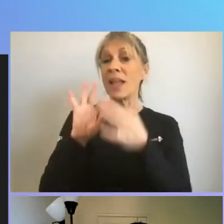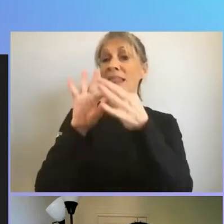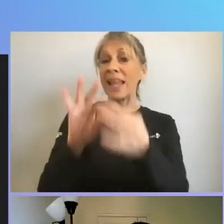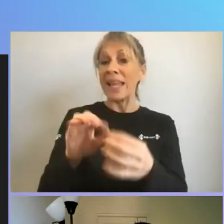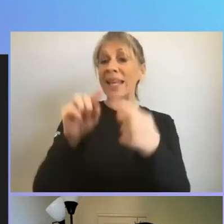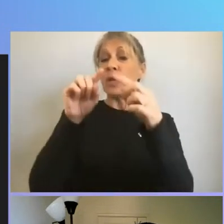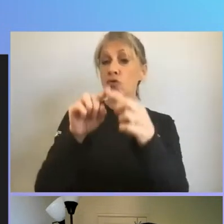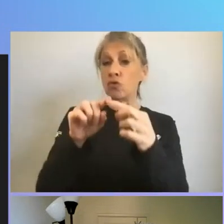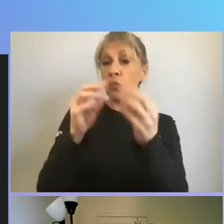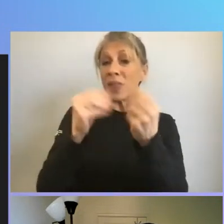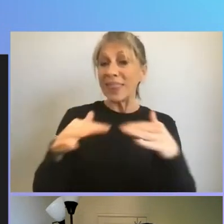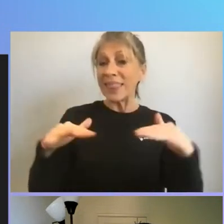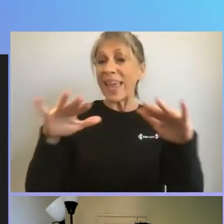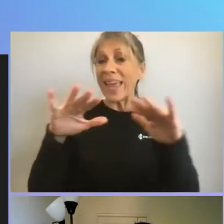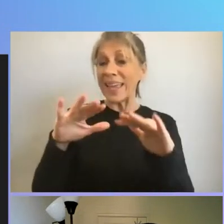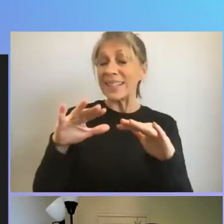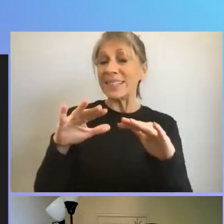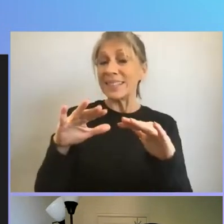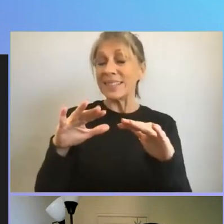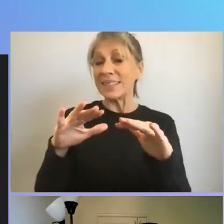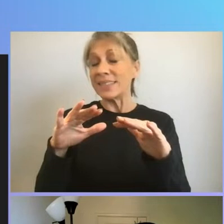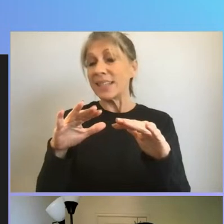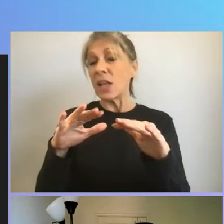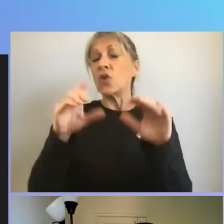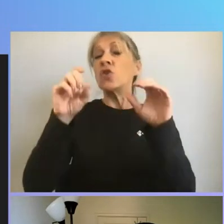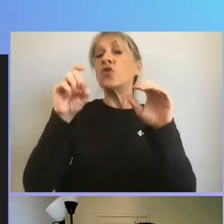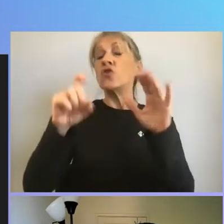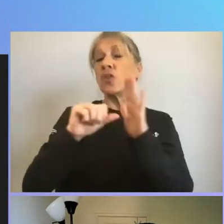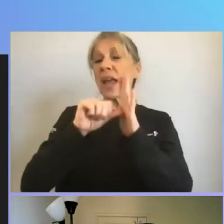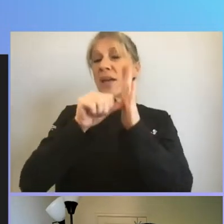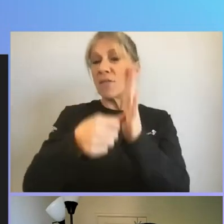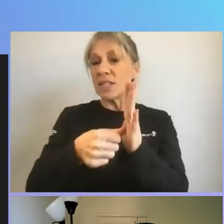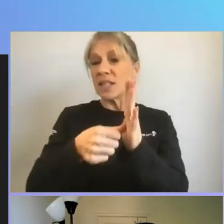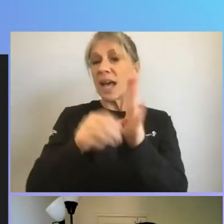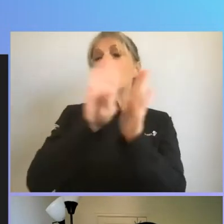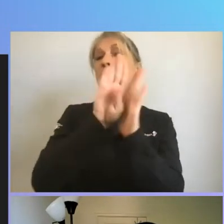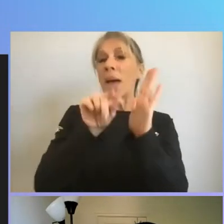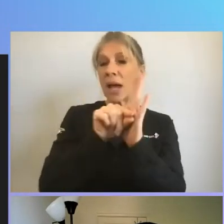related prompts, should emphasize the background of these images.